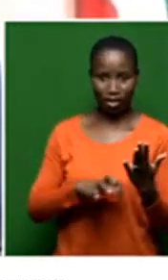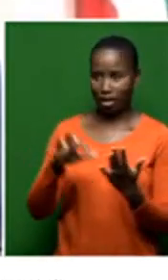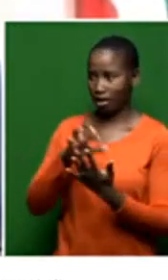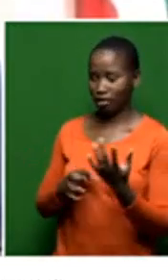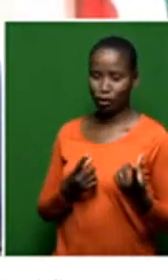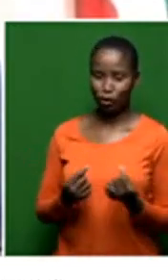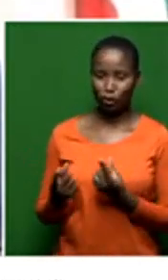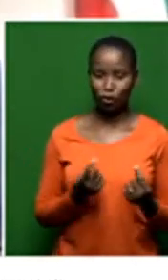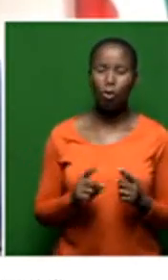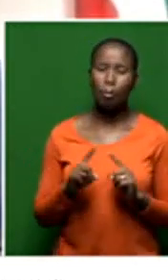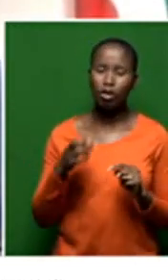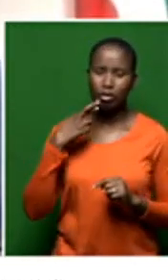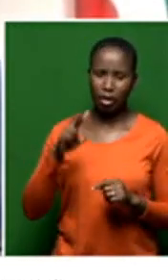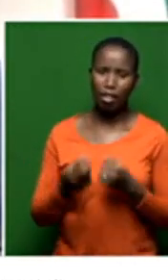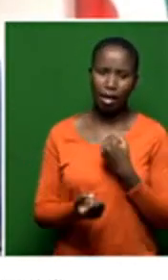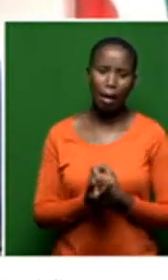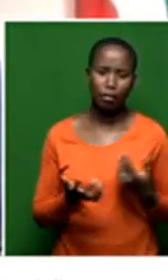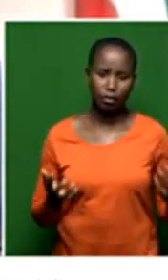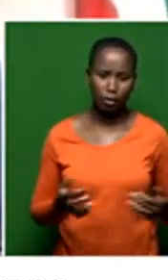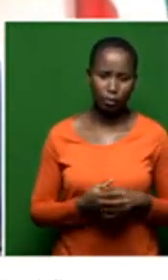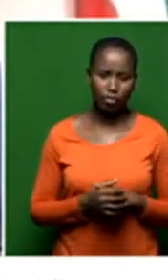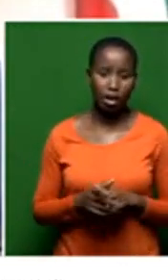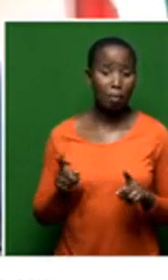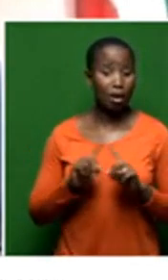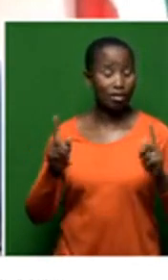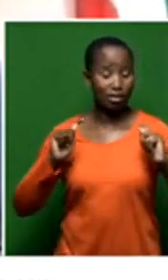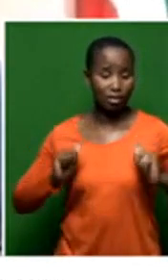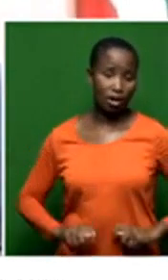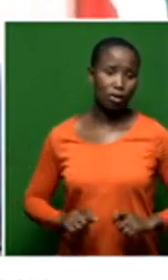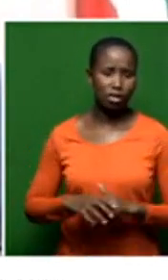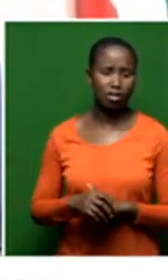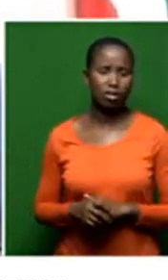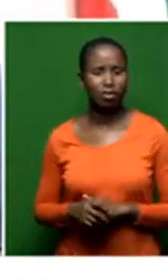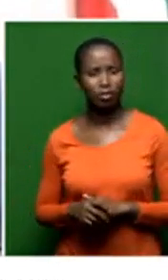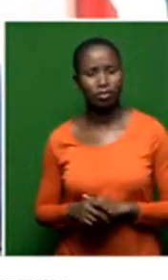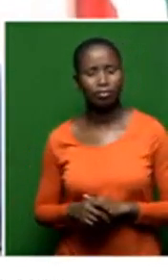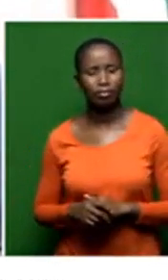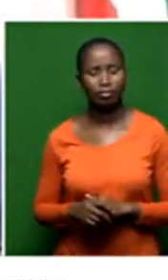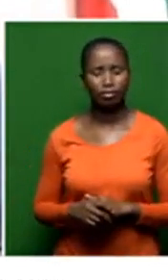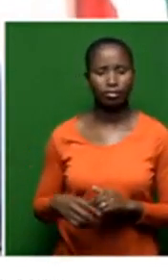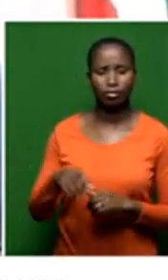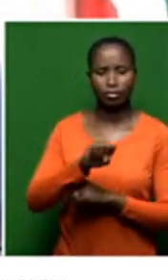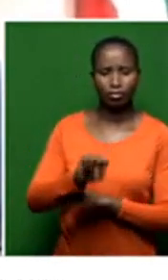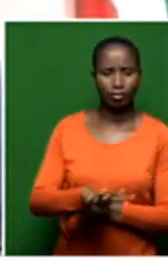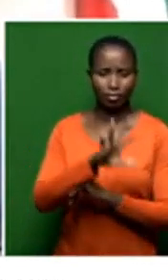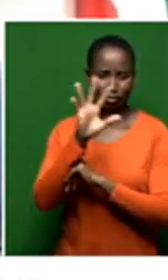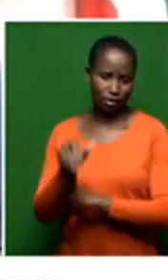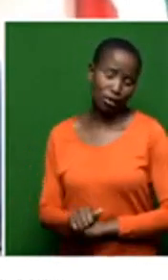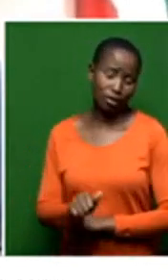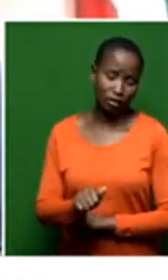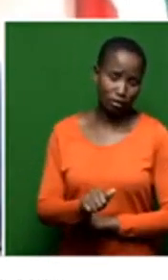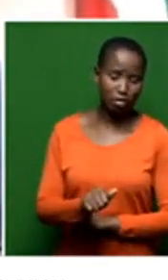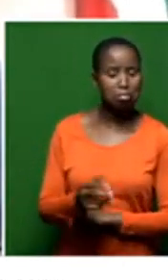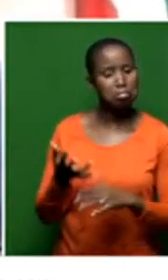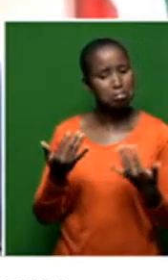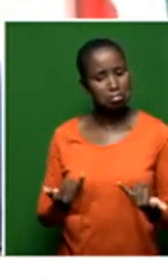of where we are, but we will not tire until South Africa is competitive. South Africa is,